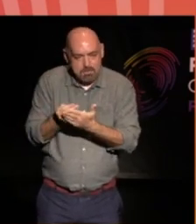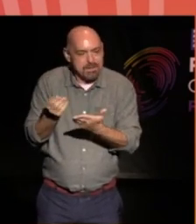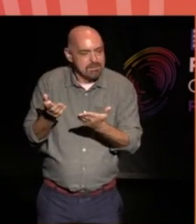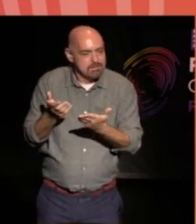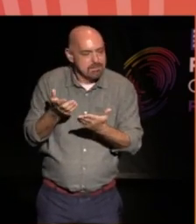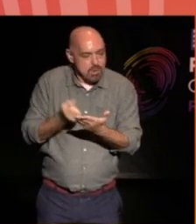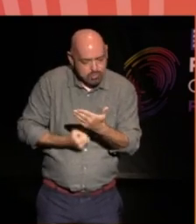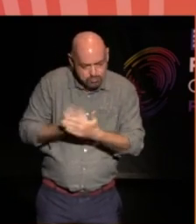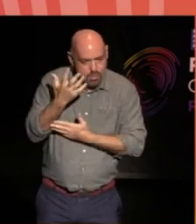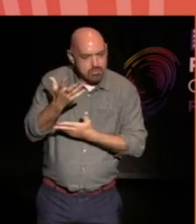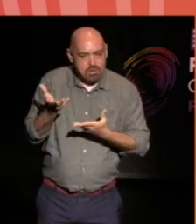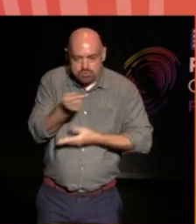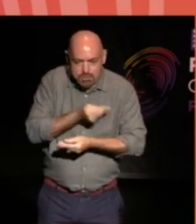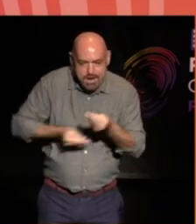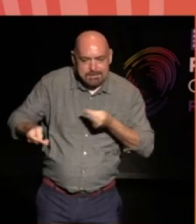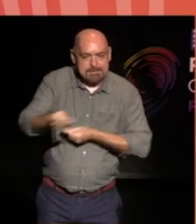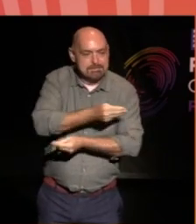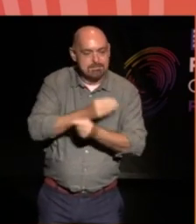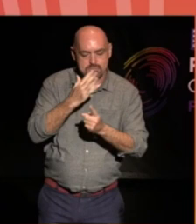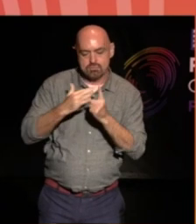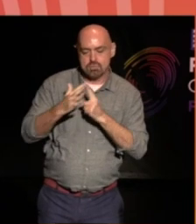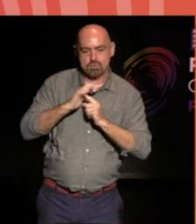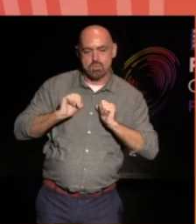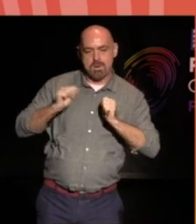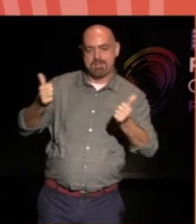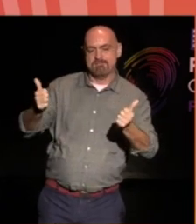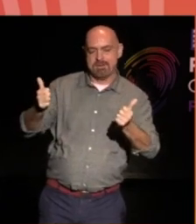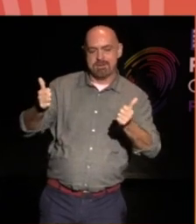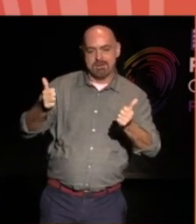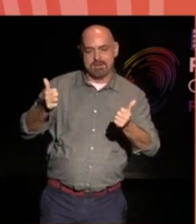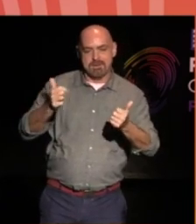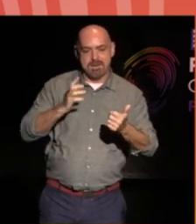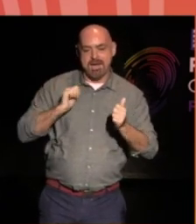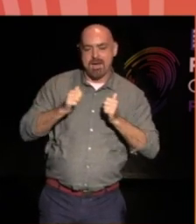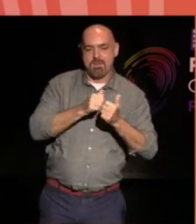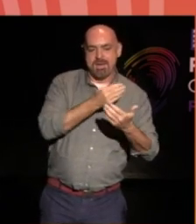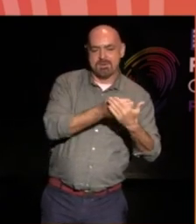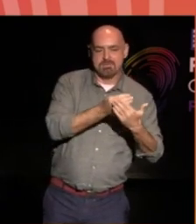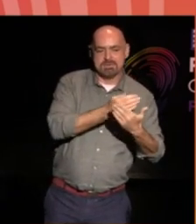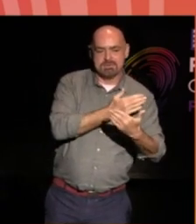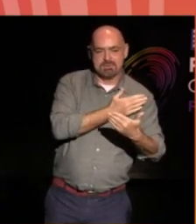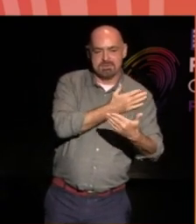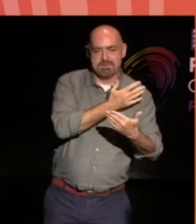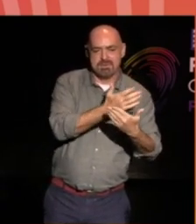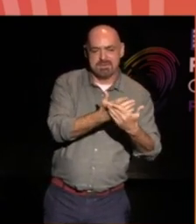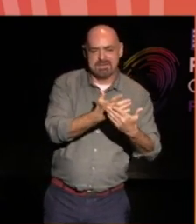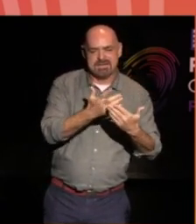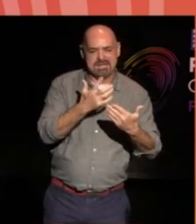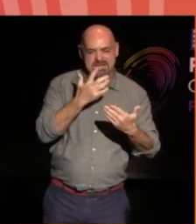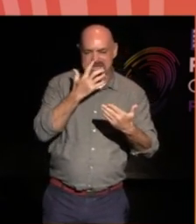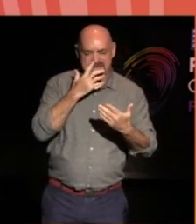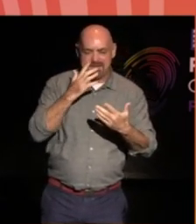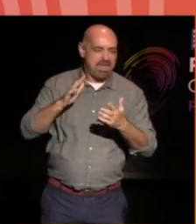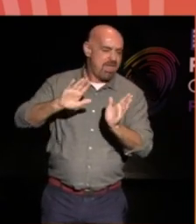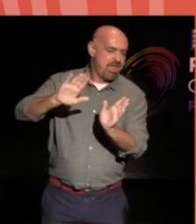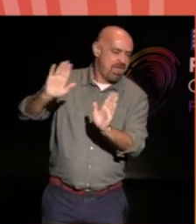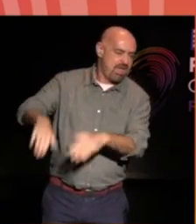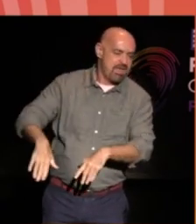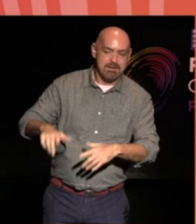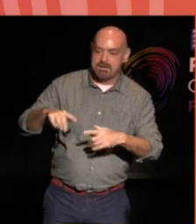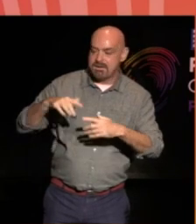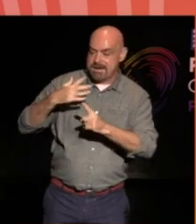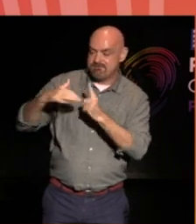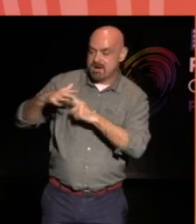and social welfare. We've had an economics that's been built around issues that deny the importance of a sustainable